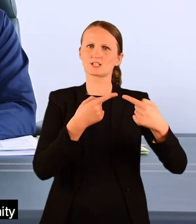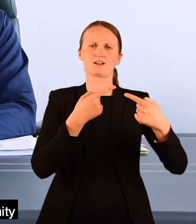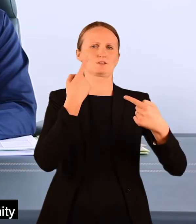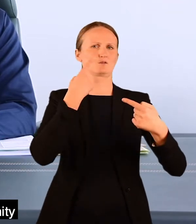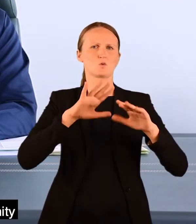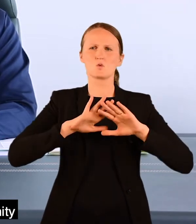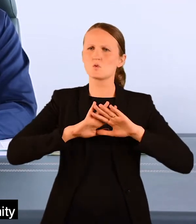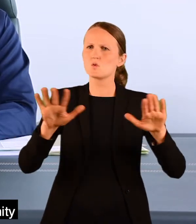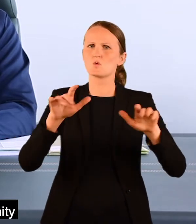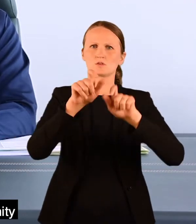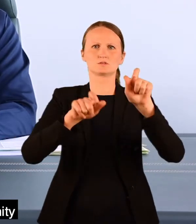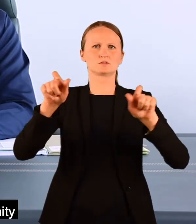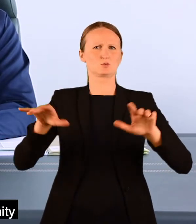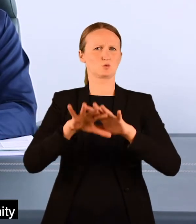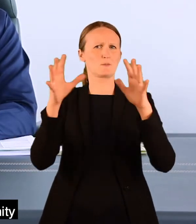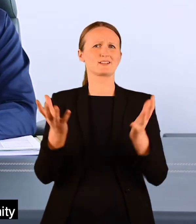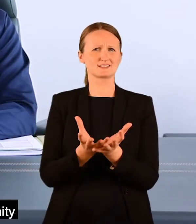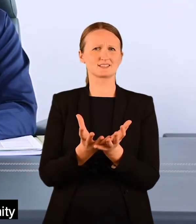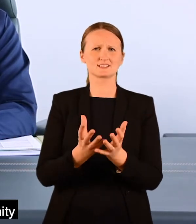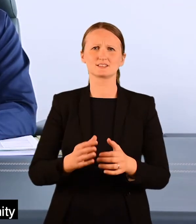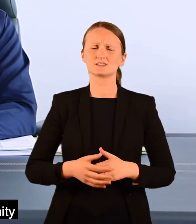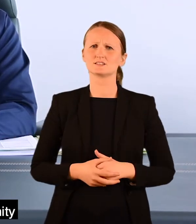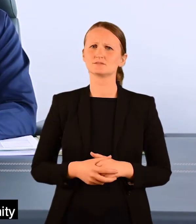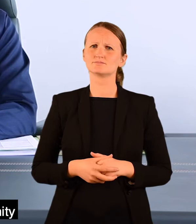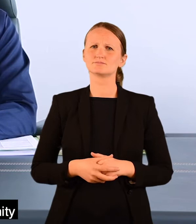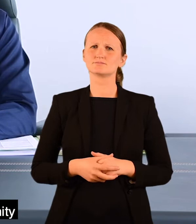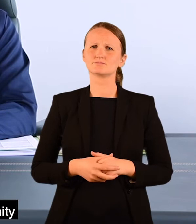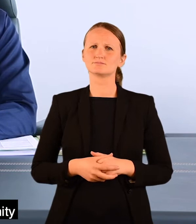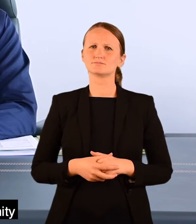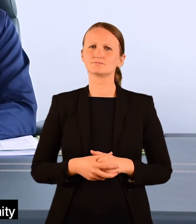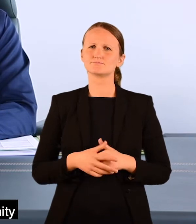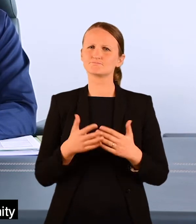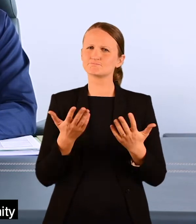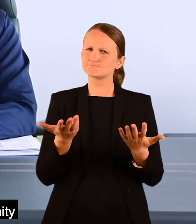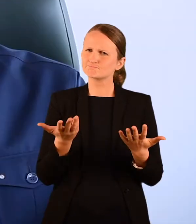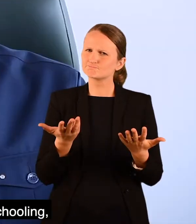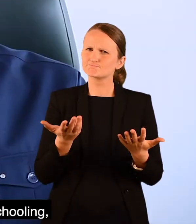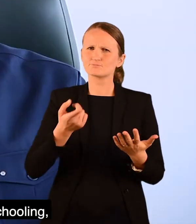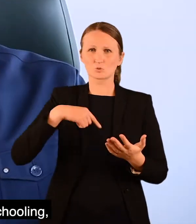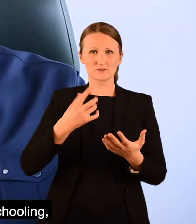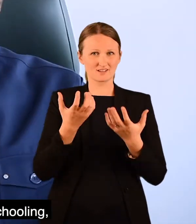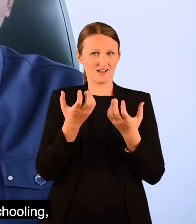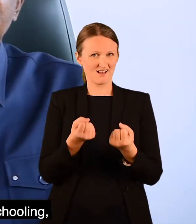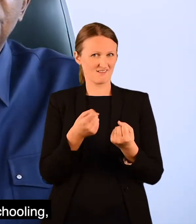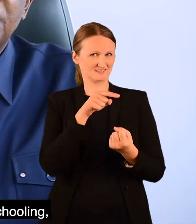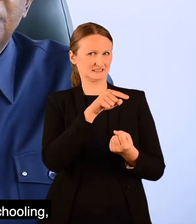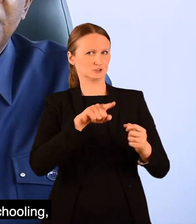un défi pour l'humanité tout entière. Nous avons